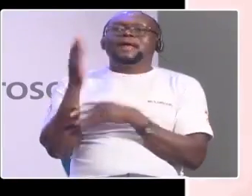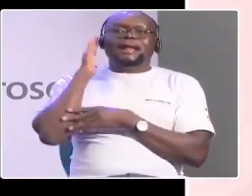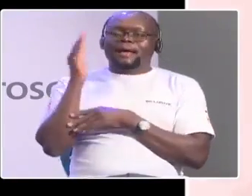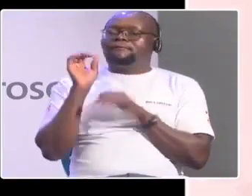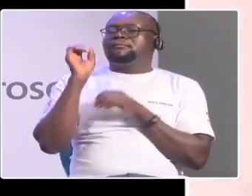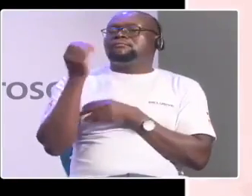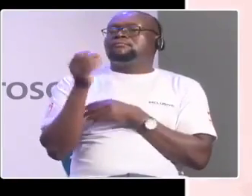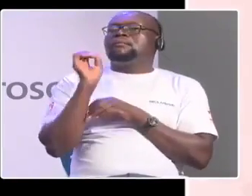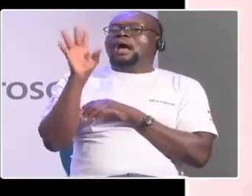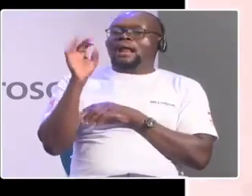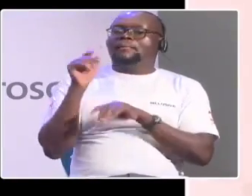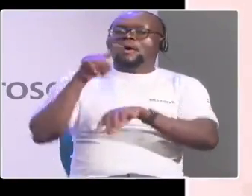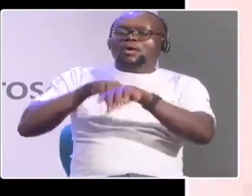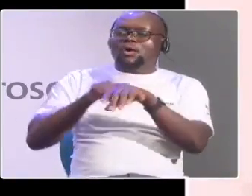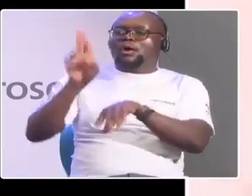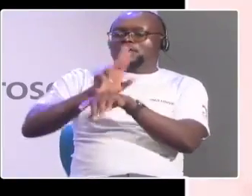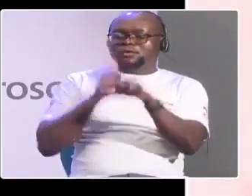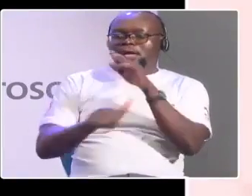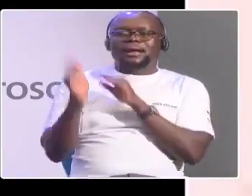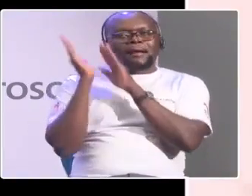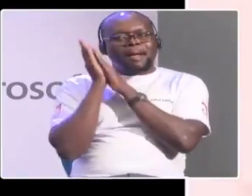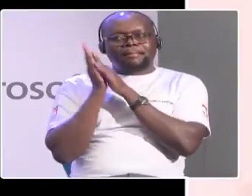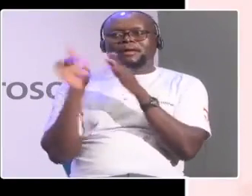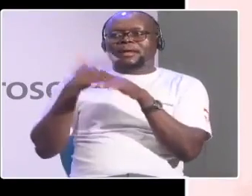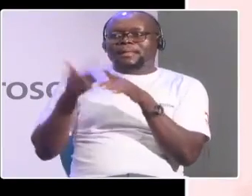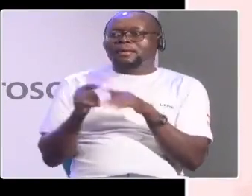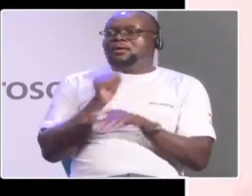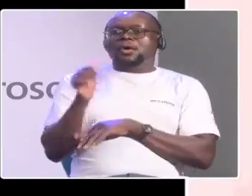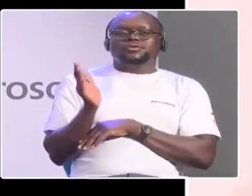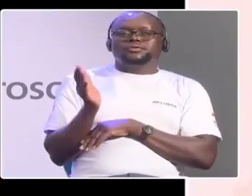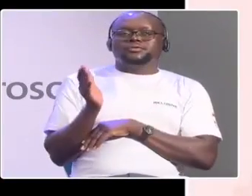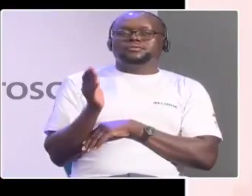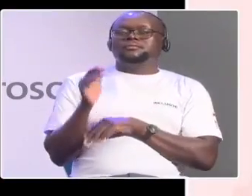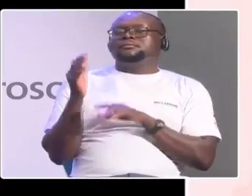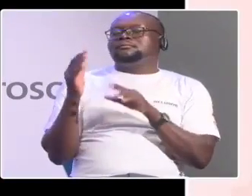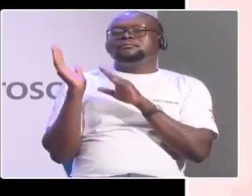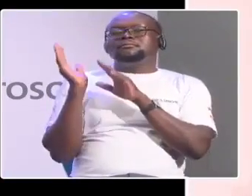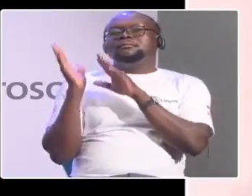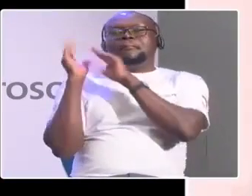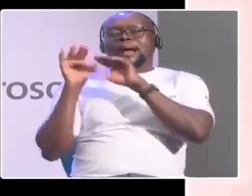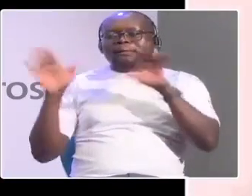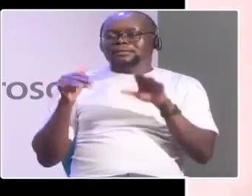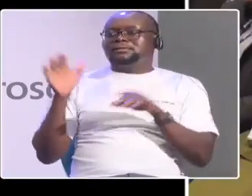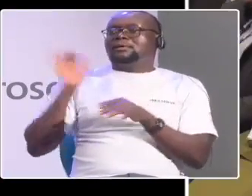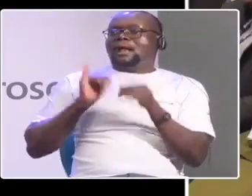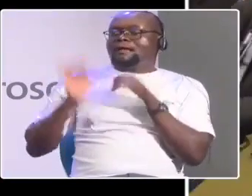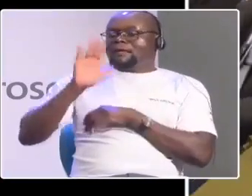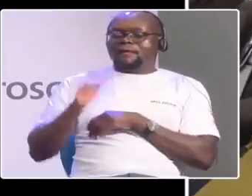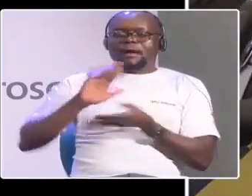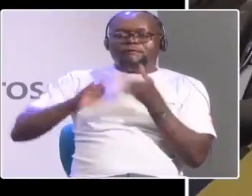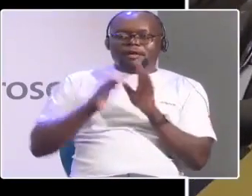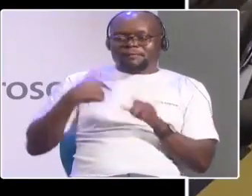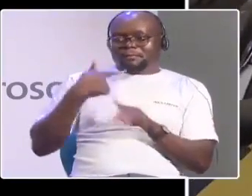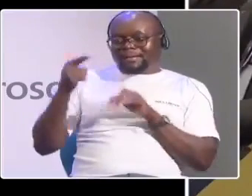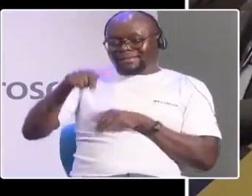clock, which I accidentally put under my pillow and not my mattress, and my wife has never forgiven me.